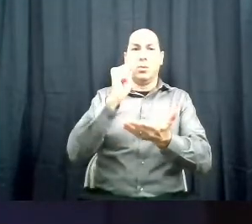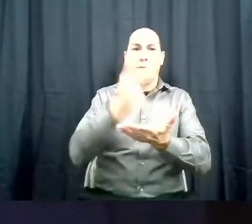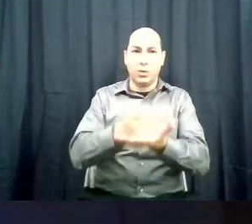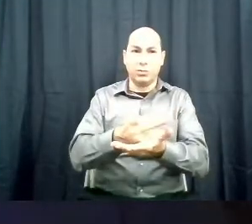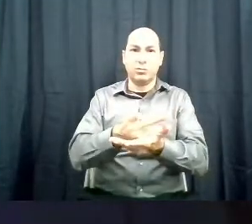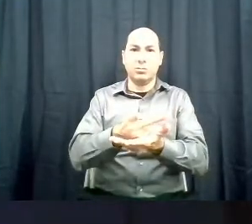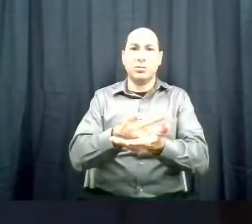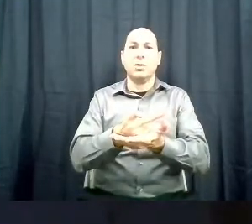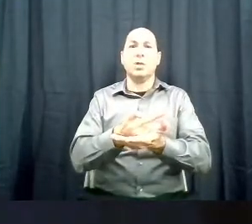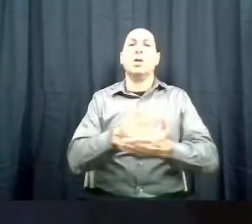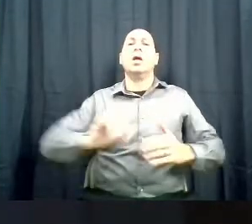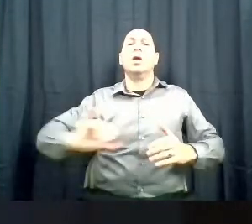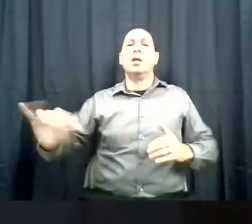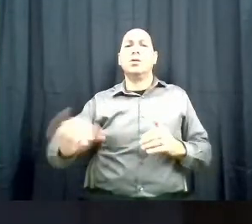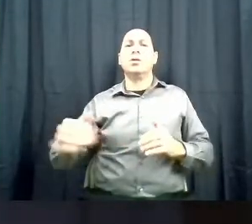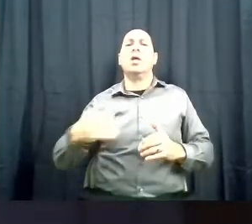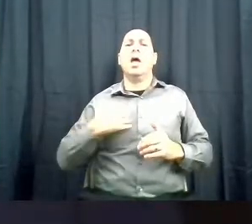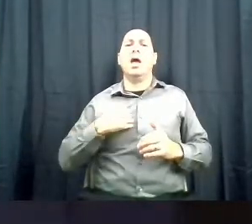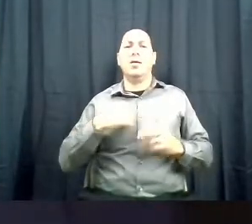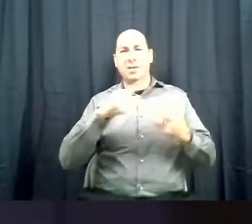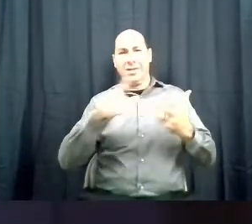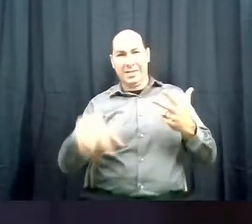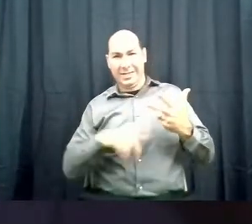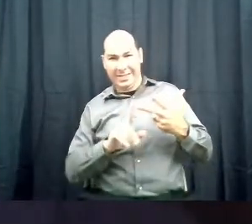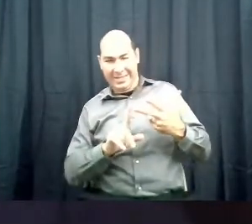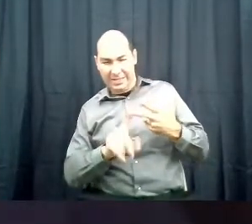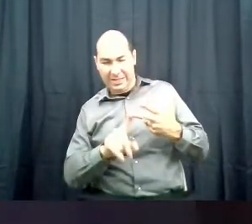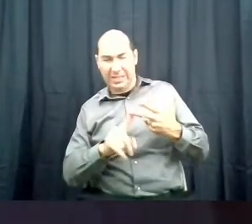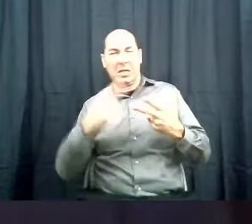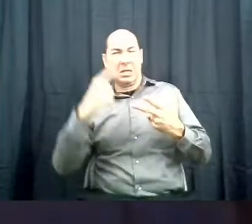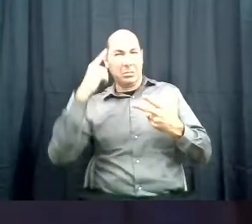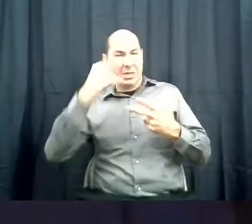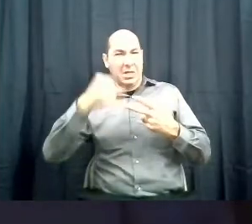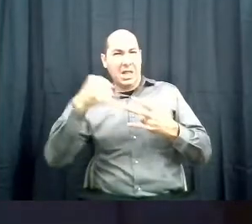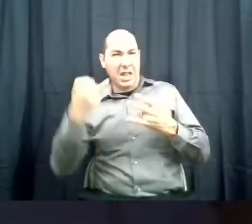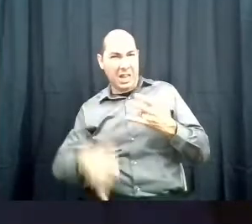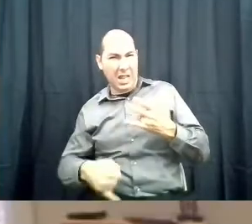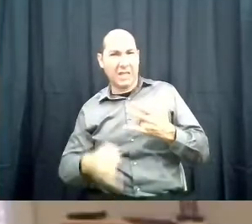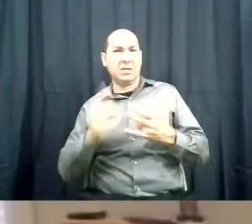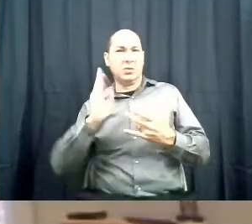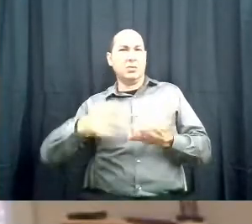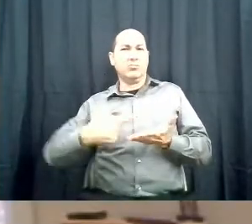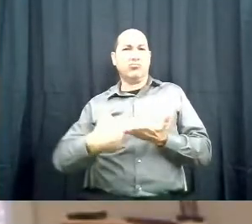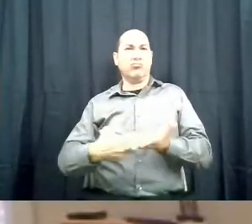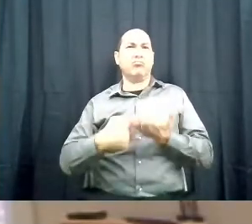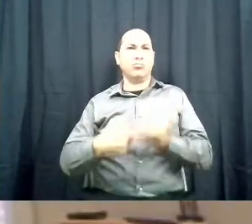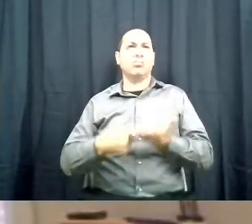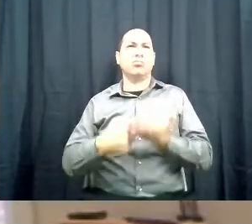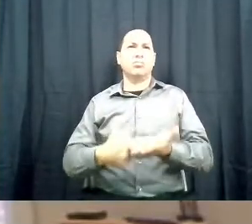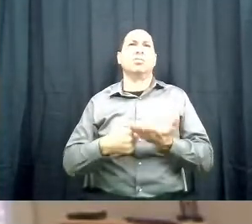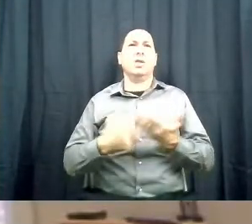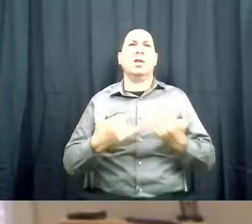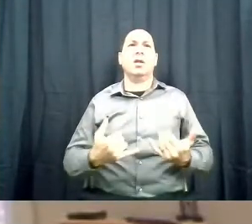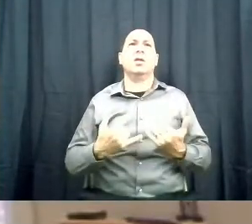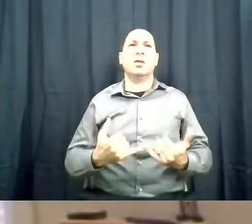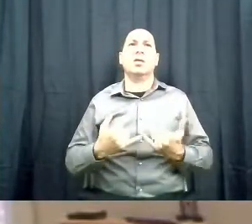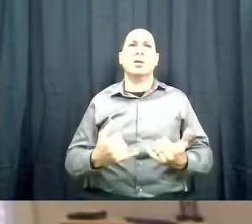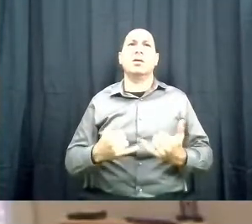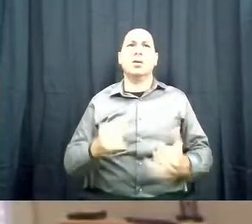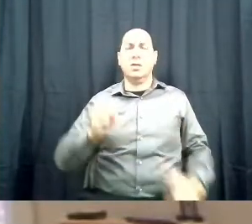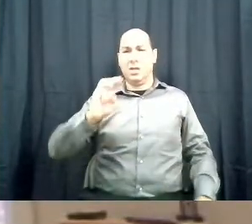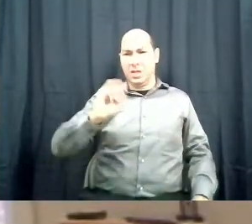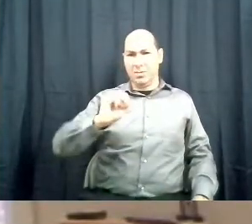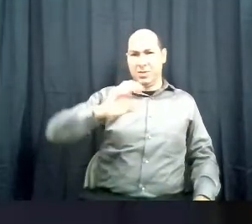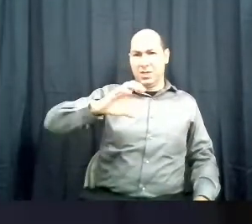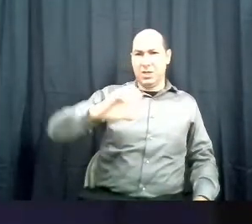also have another contract, which I think is our last contract to discuss, and it's an MCO